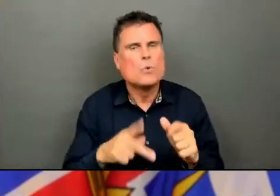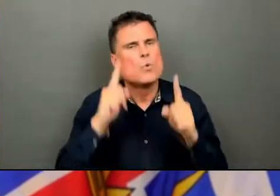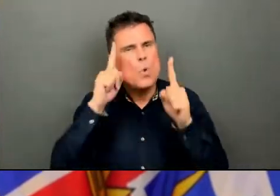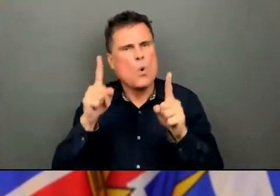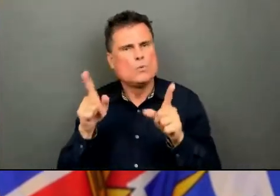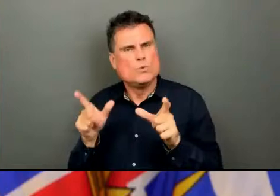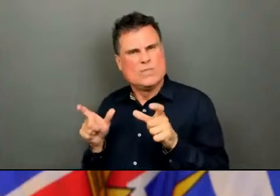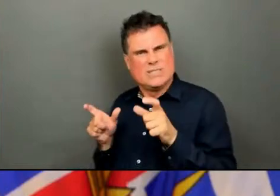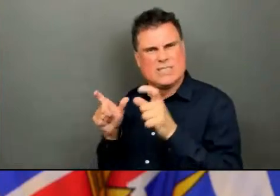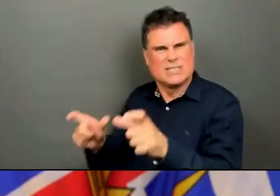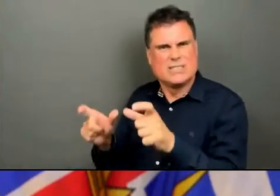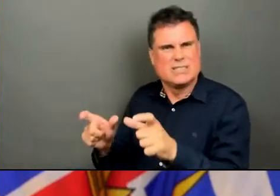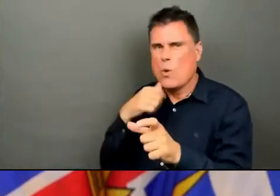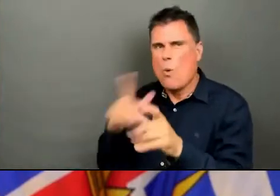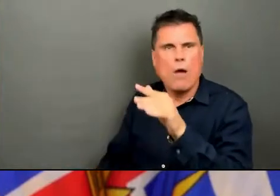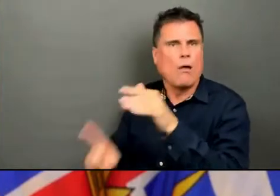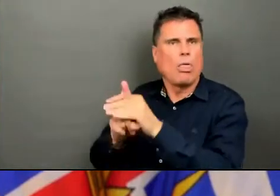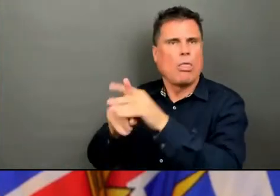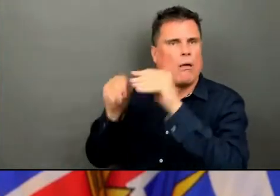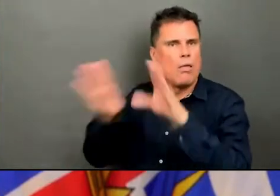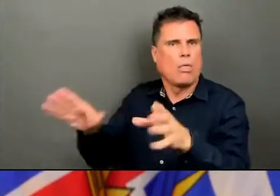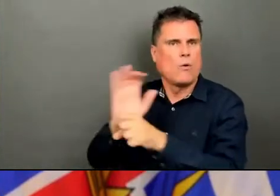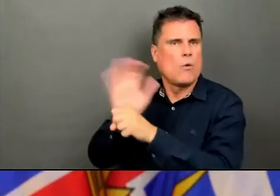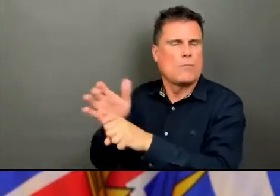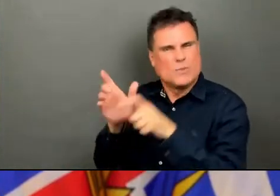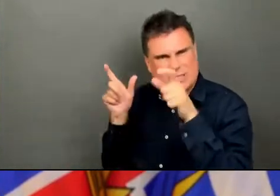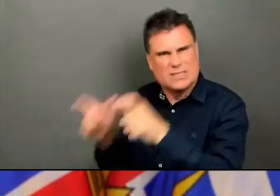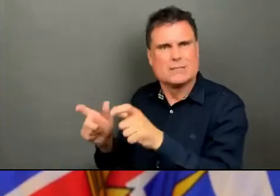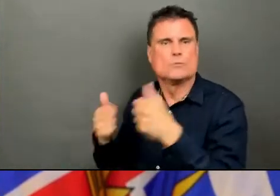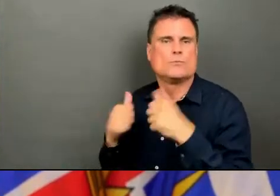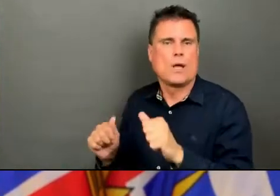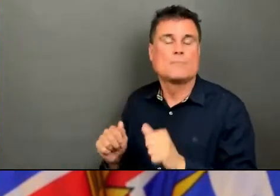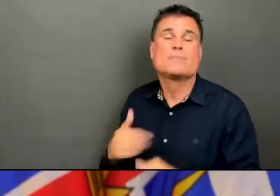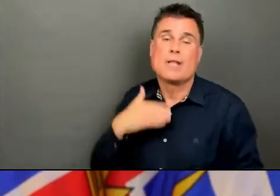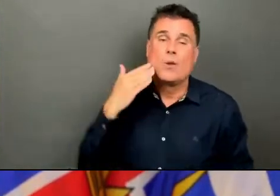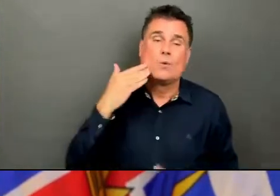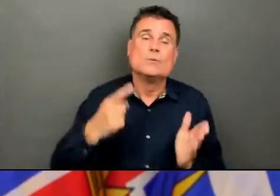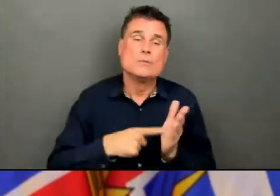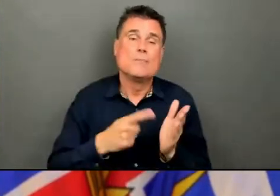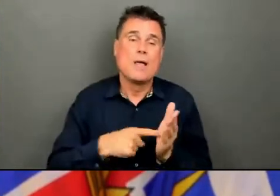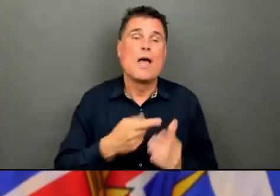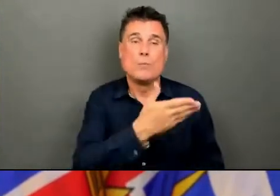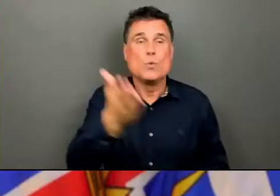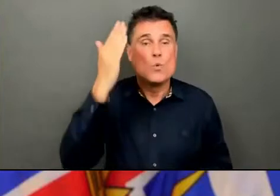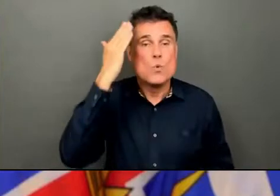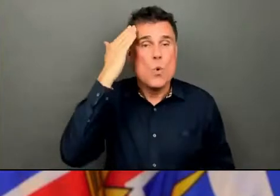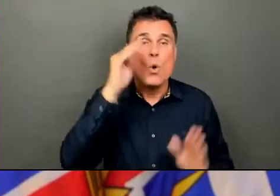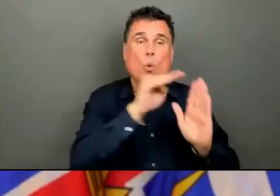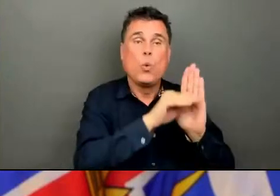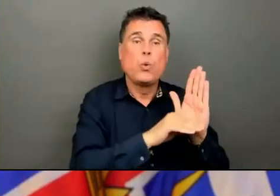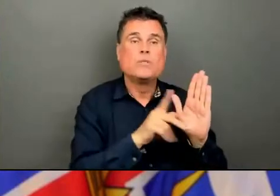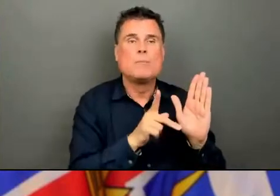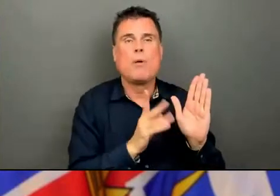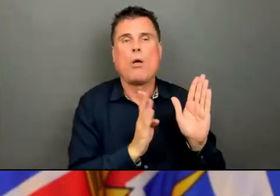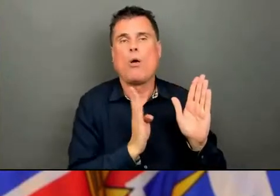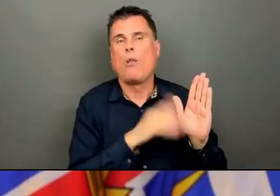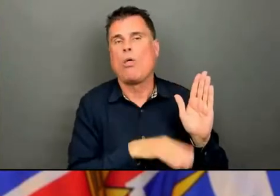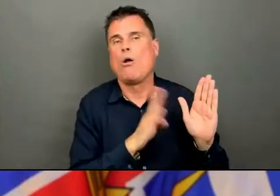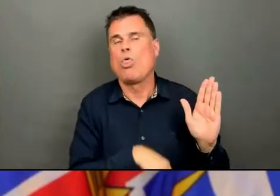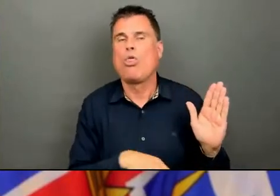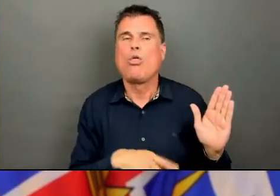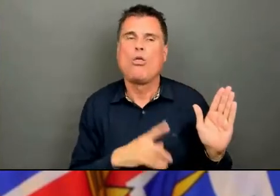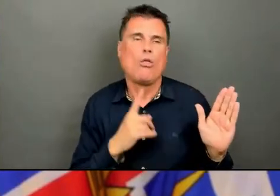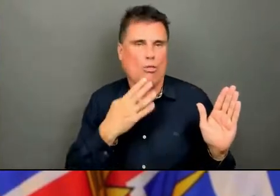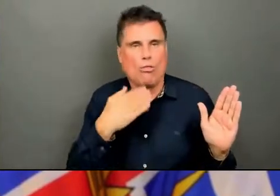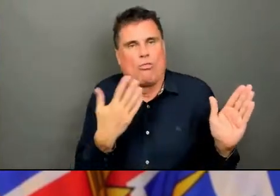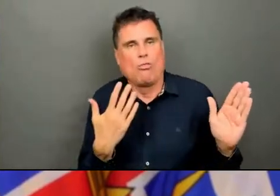know what we need to do, but sometimes we get a little bit complacent, and particularly where in communities where immunization rates